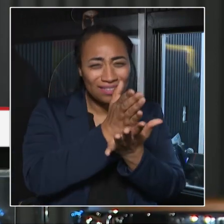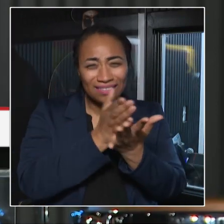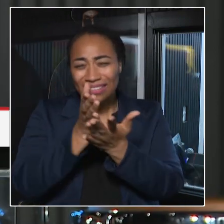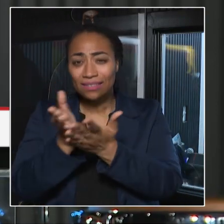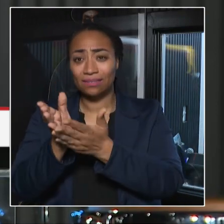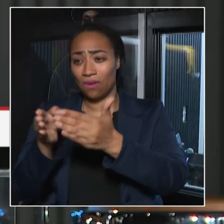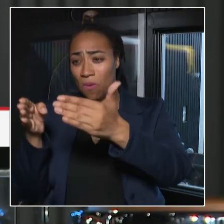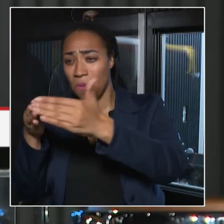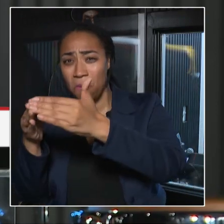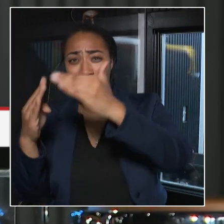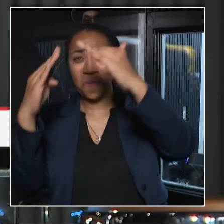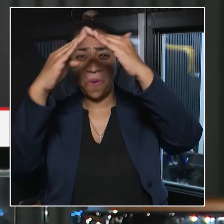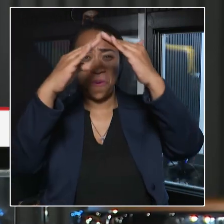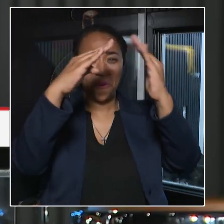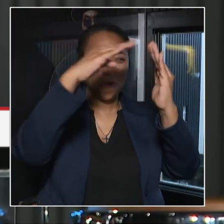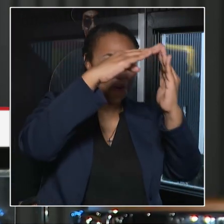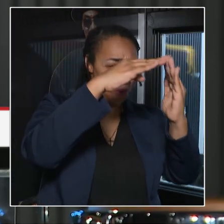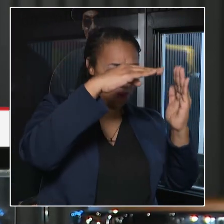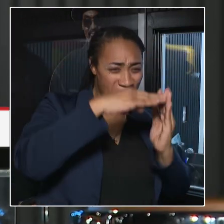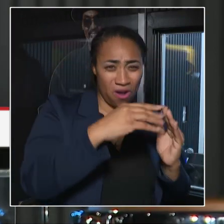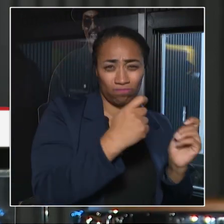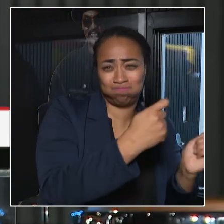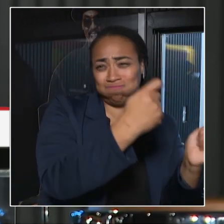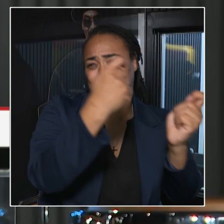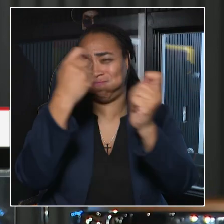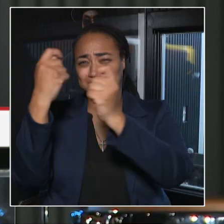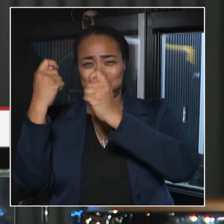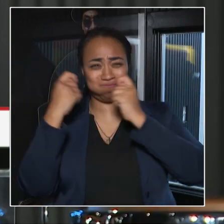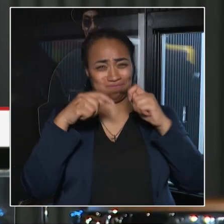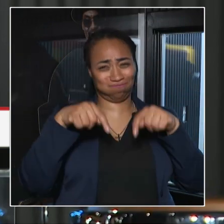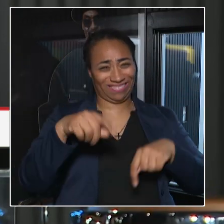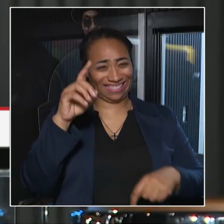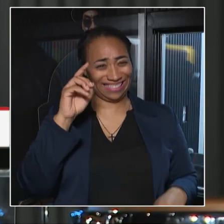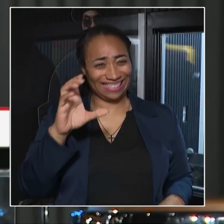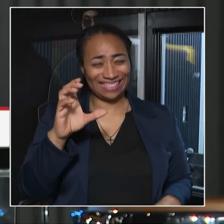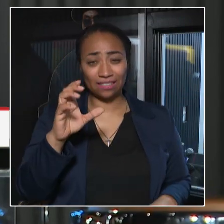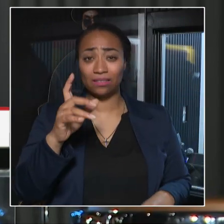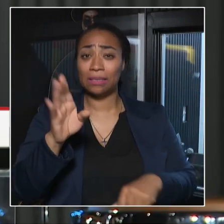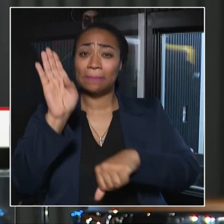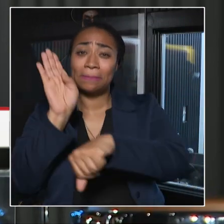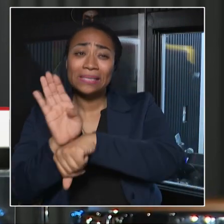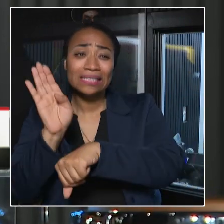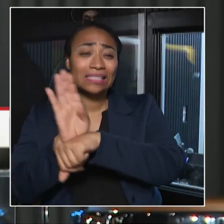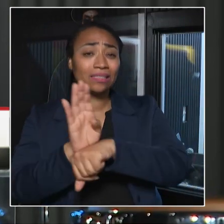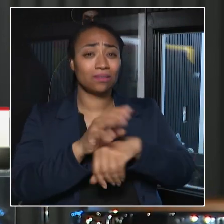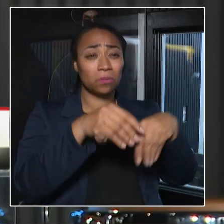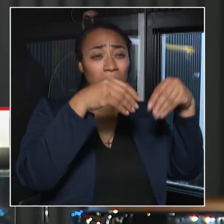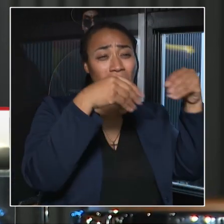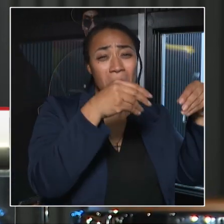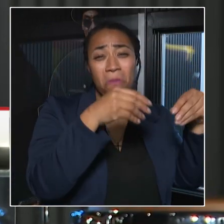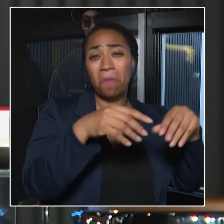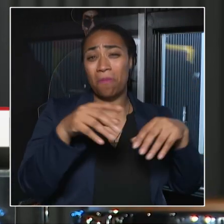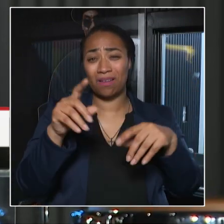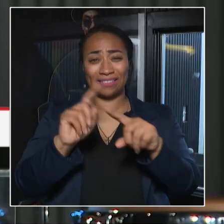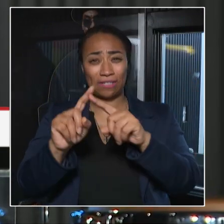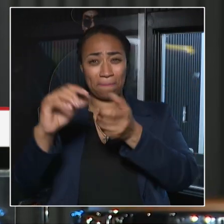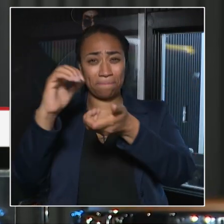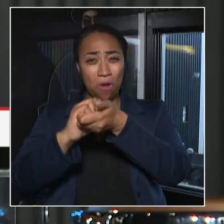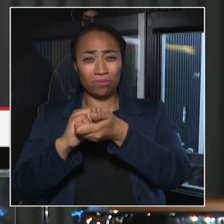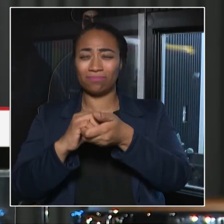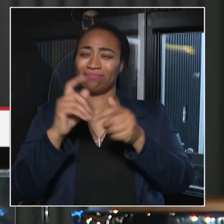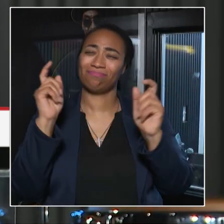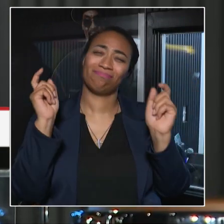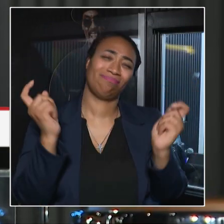this celebration because guess what? It's also the 250th birthday of the United States of America, the birth of